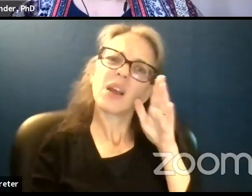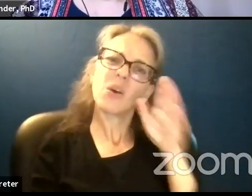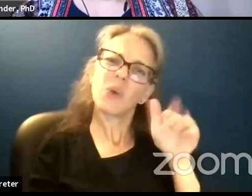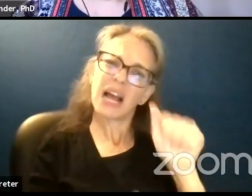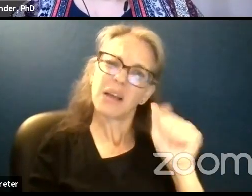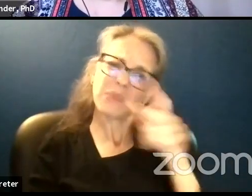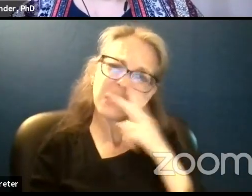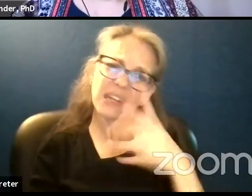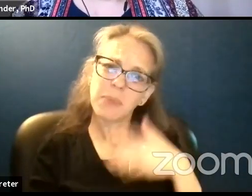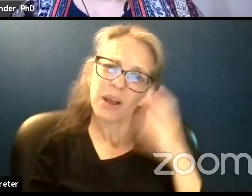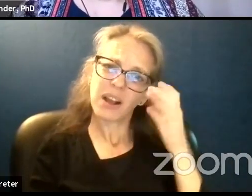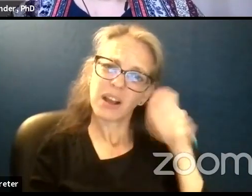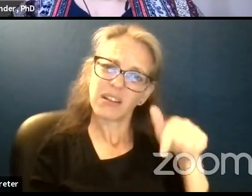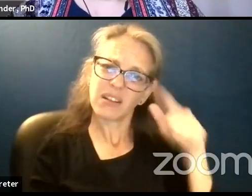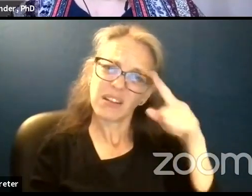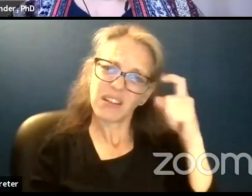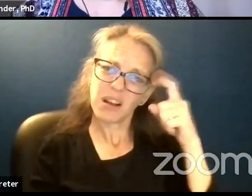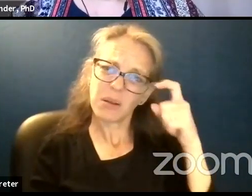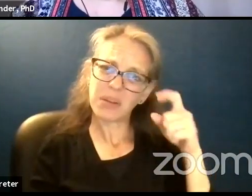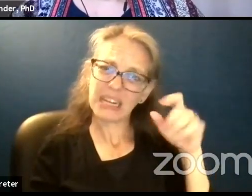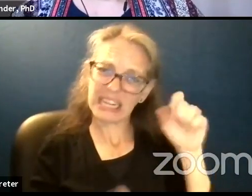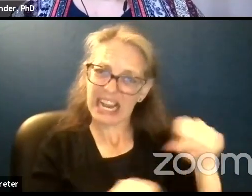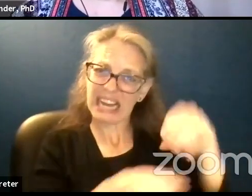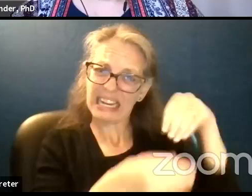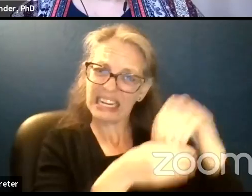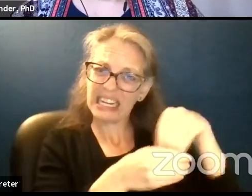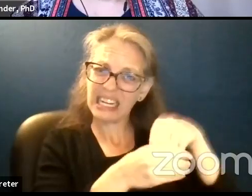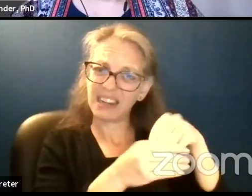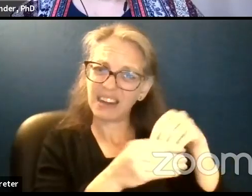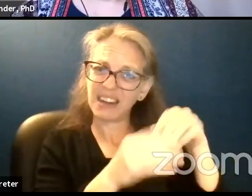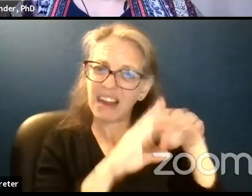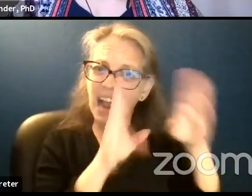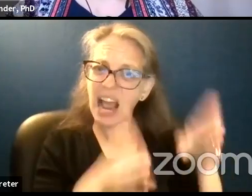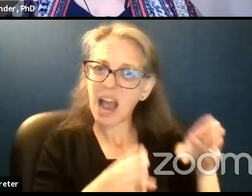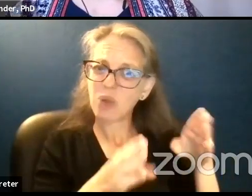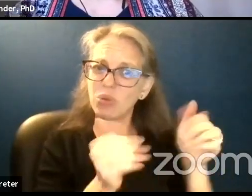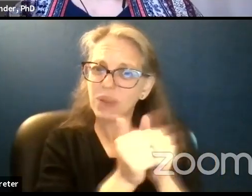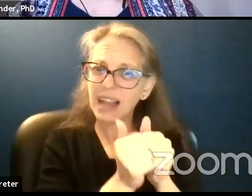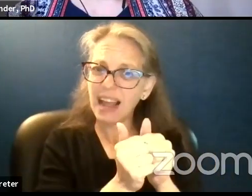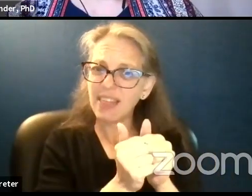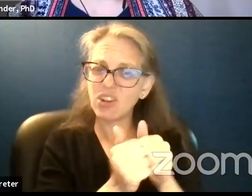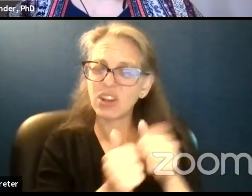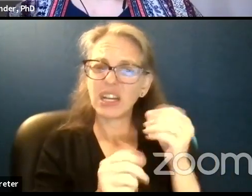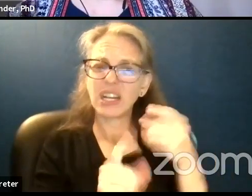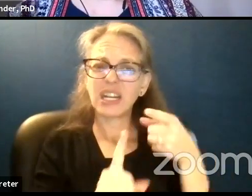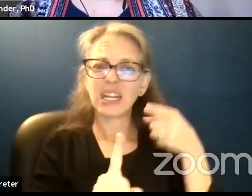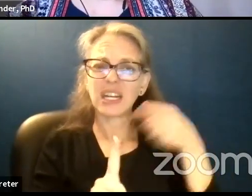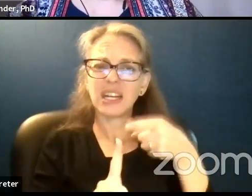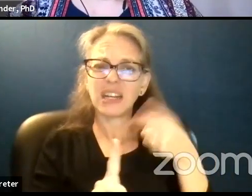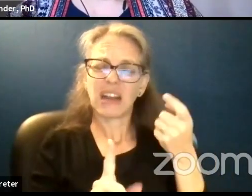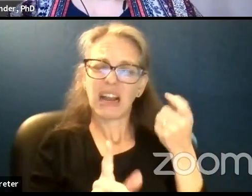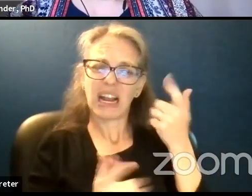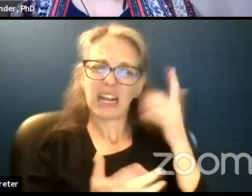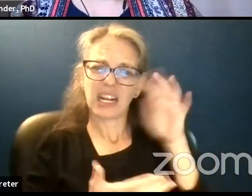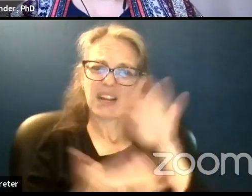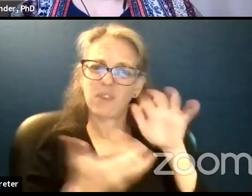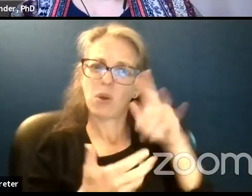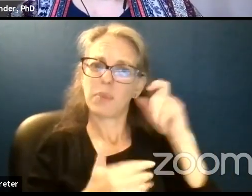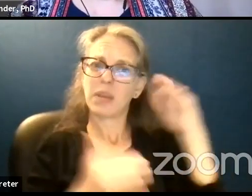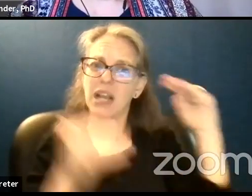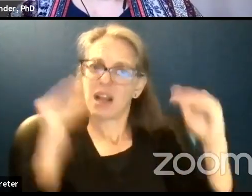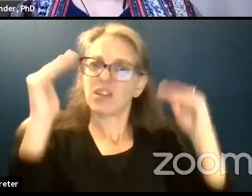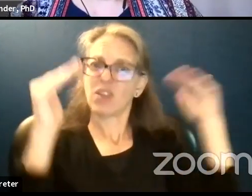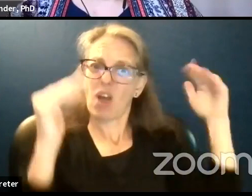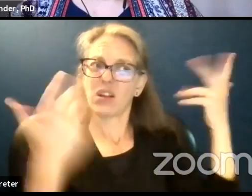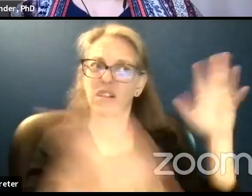this summer? Can we be indoors and together? And in particular, this is confusing because the adults will be vaccinated,